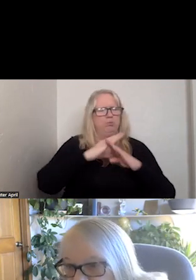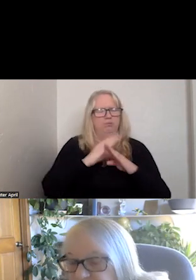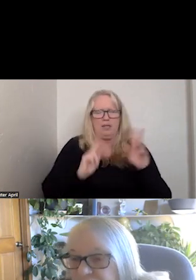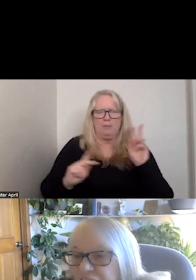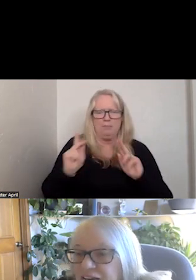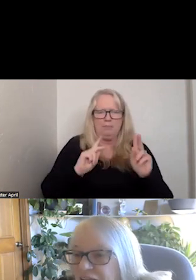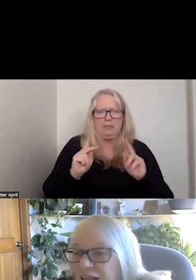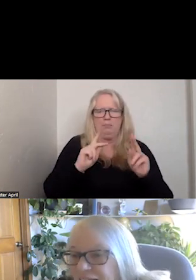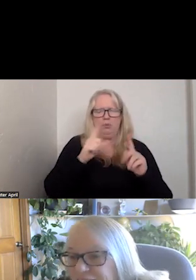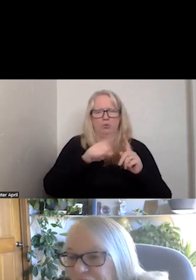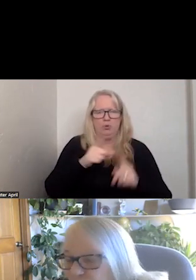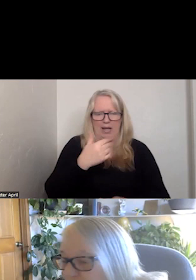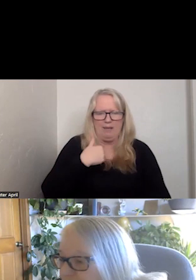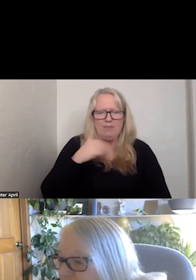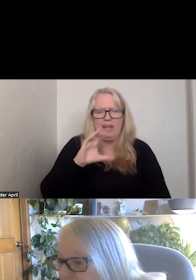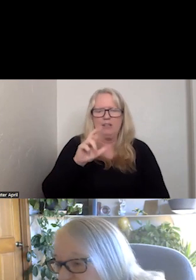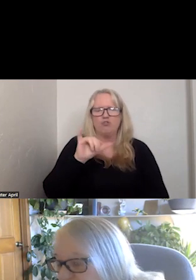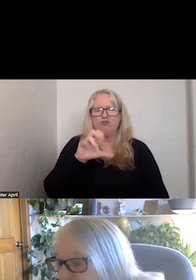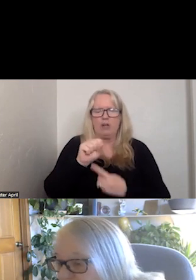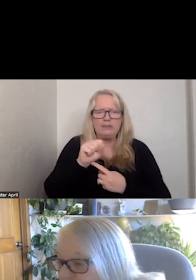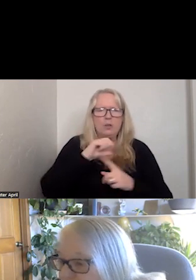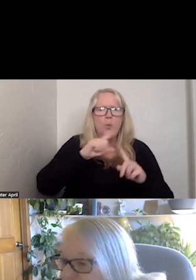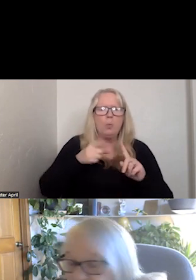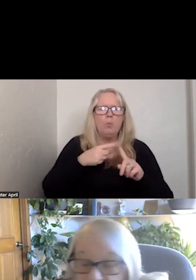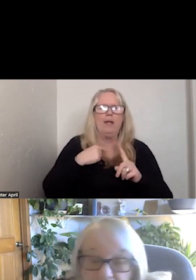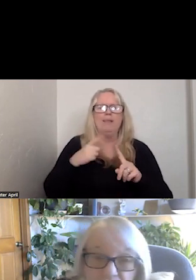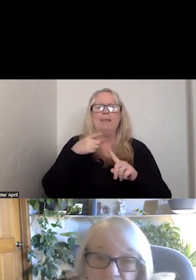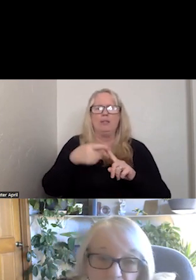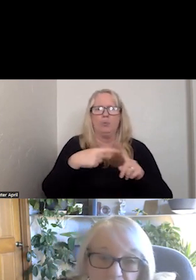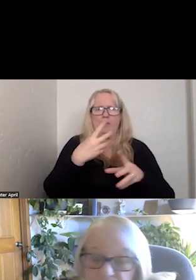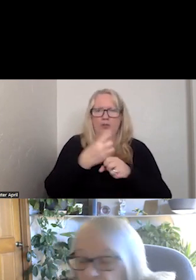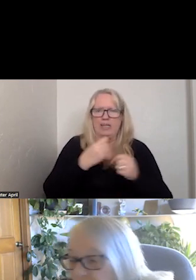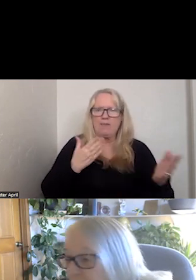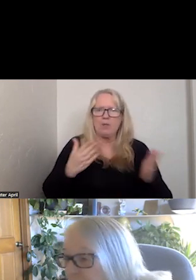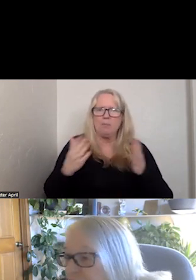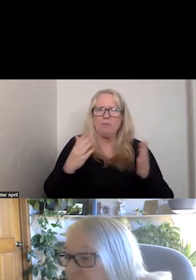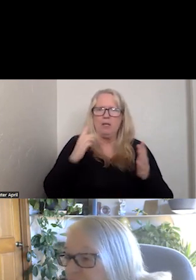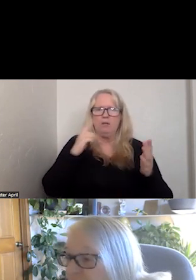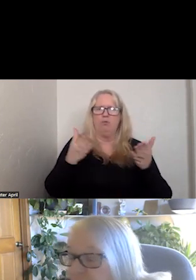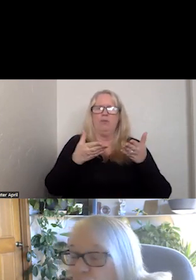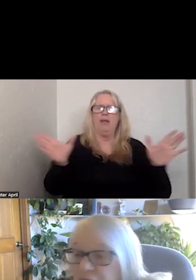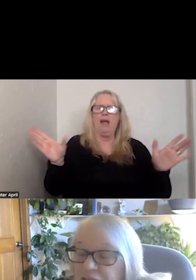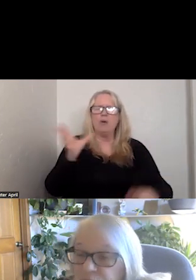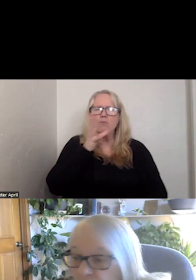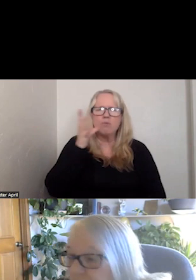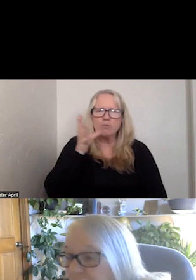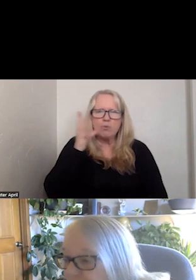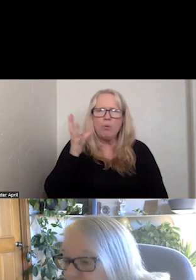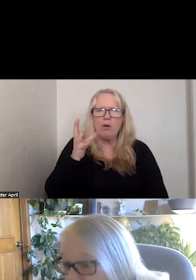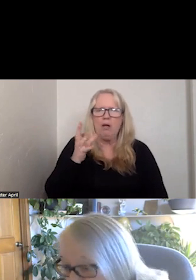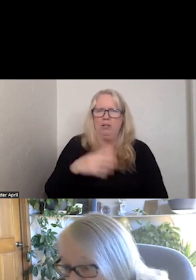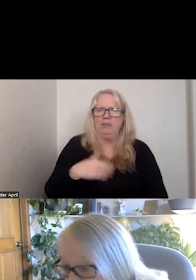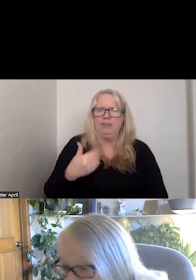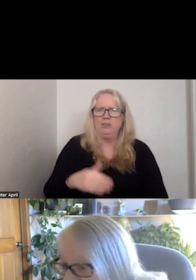needing crisis, not at that point of when they're receiving services. So if you look at the rural areas, we lack